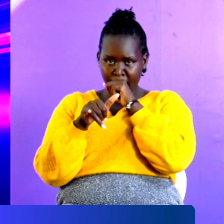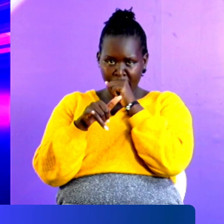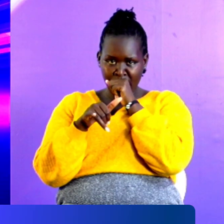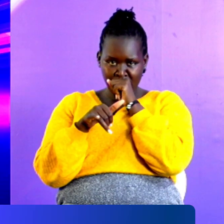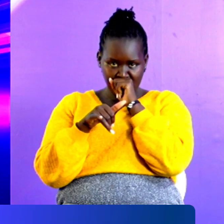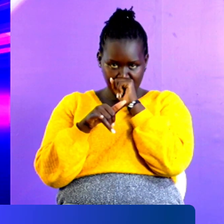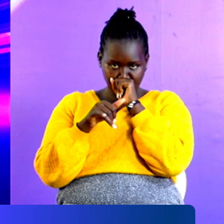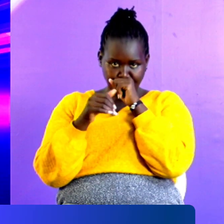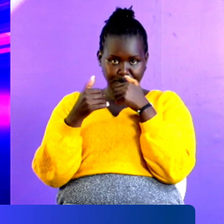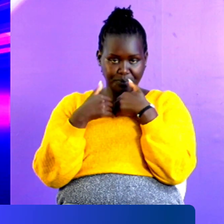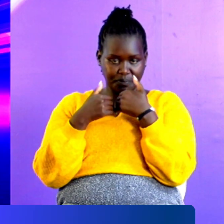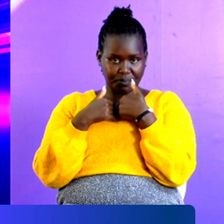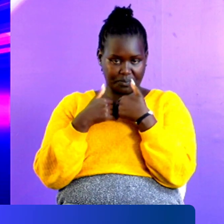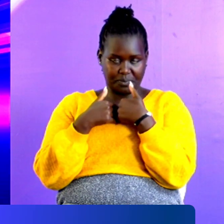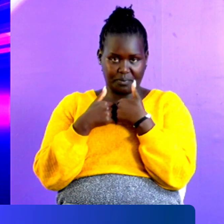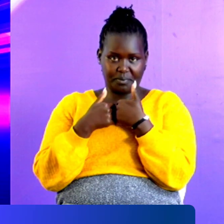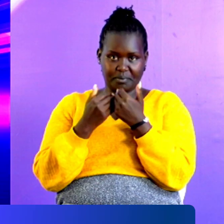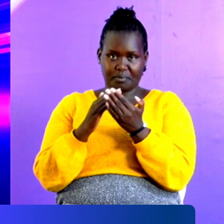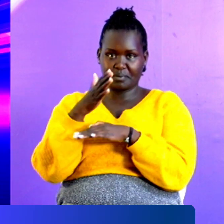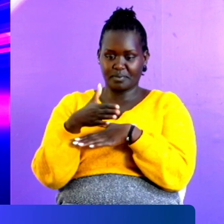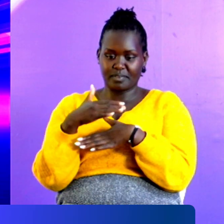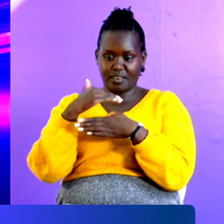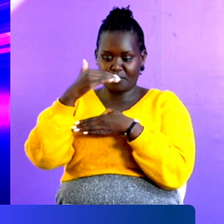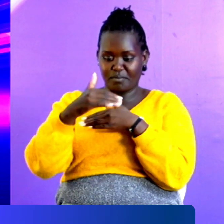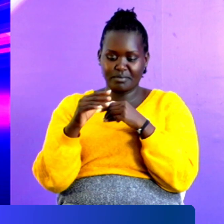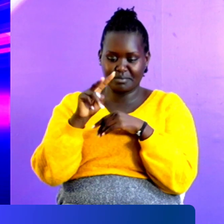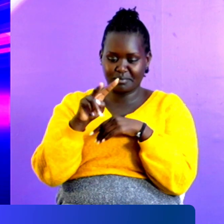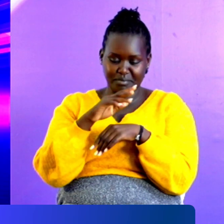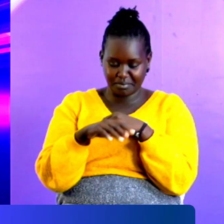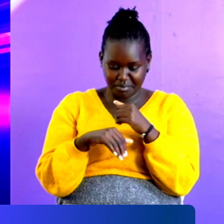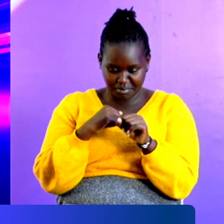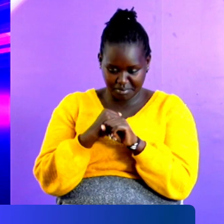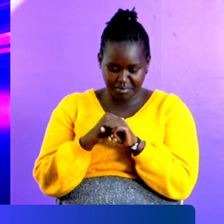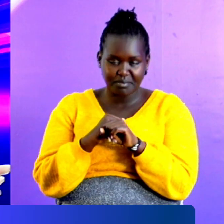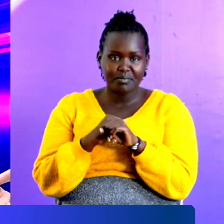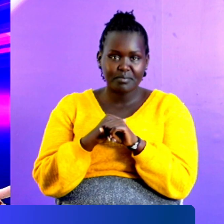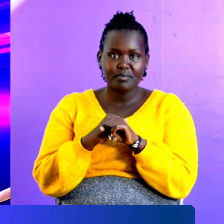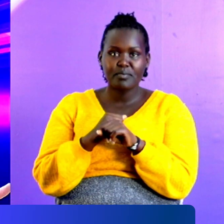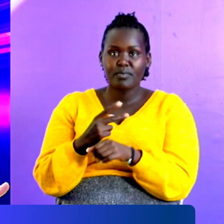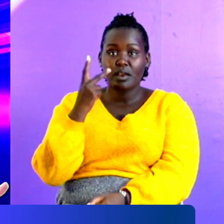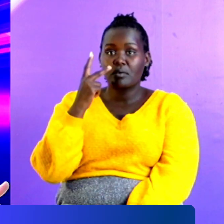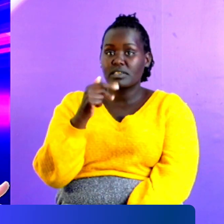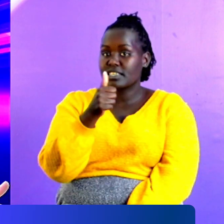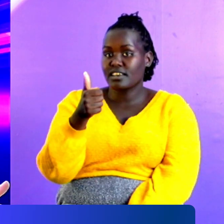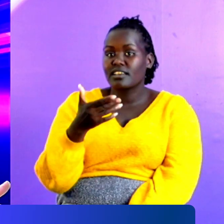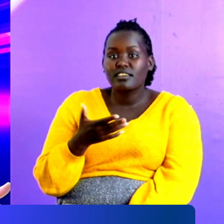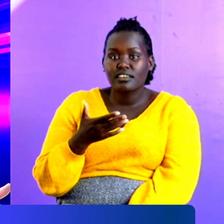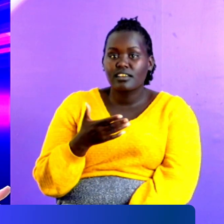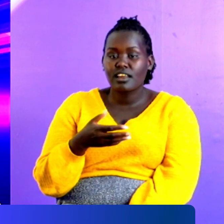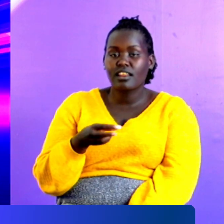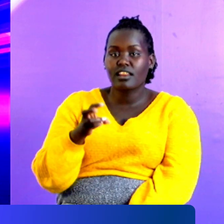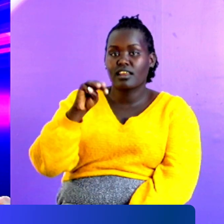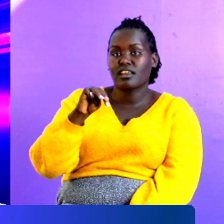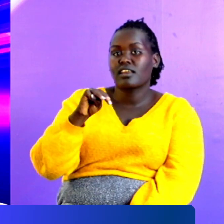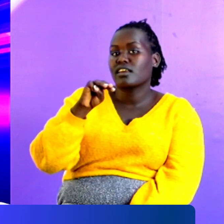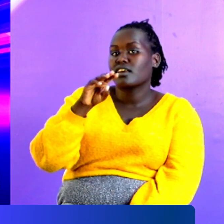think other superstars are going to come up in the next 2 years. Because what do you mean by superstars? Are we going to see another Makoure? Are we going